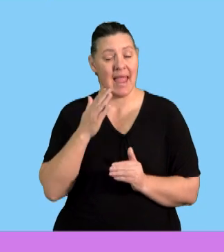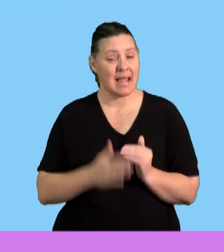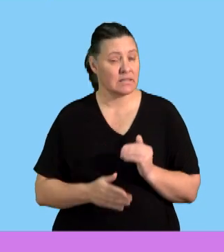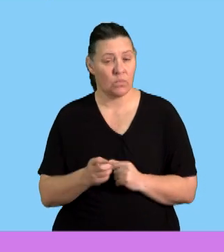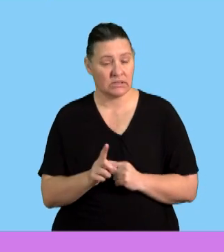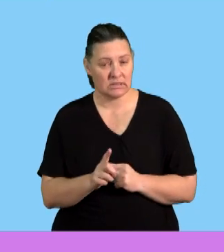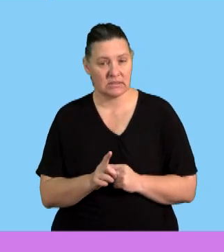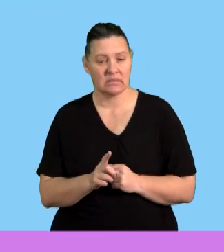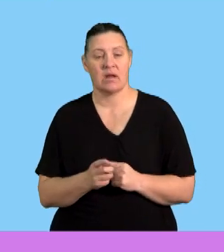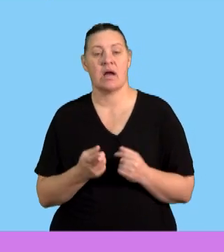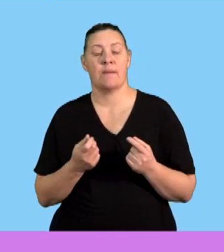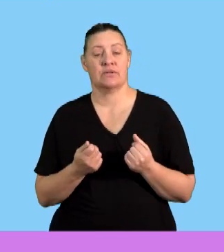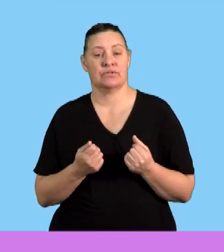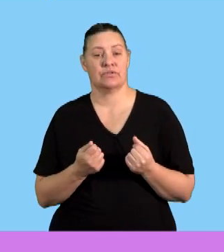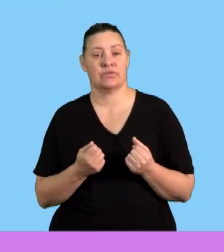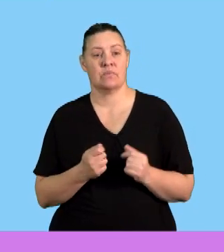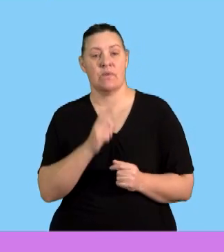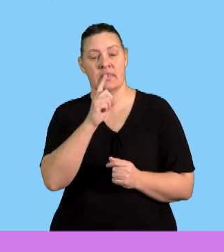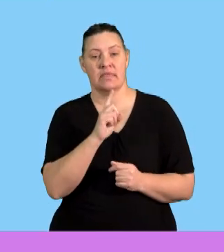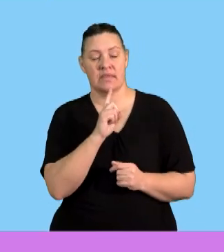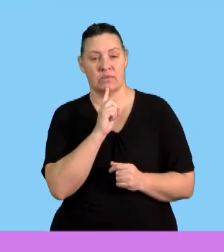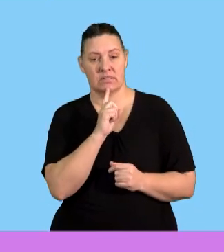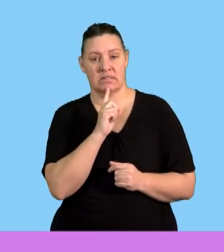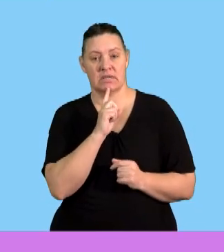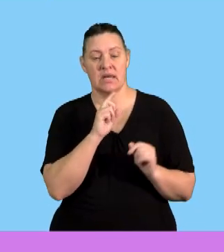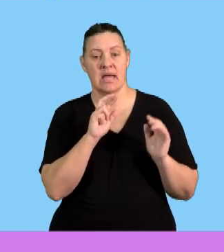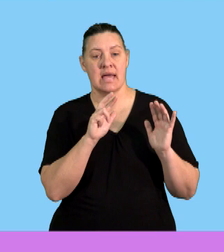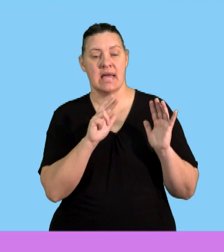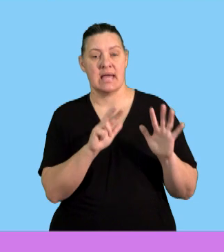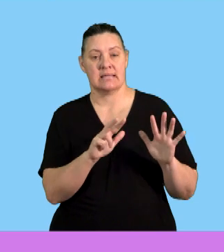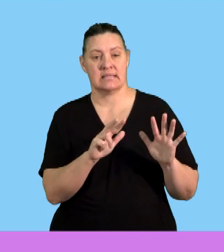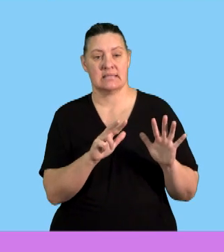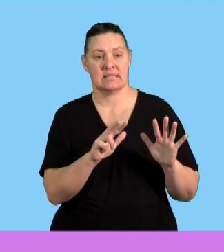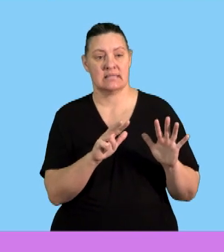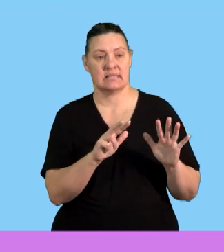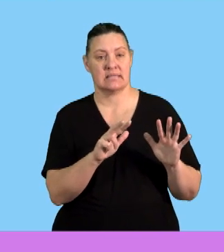off with an amount of